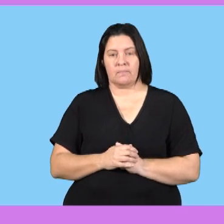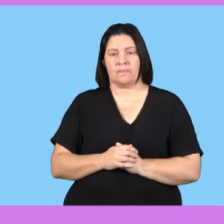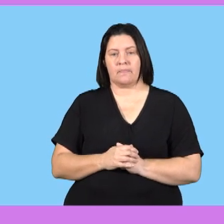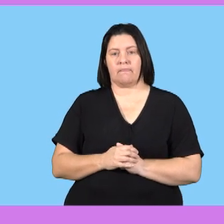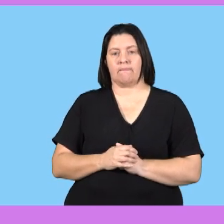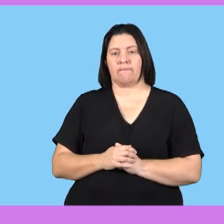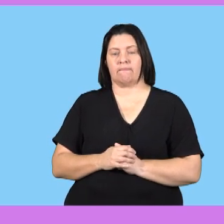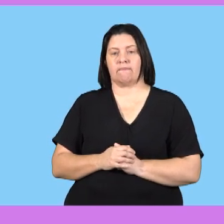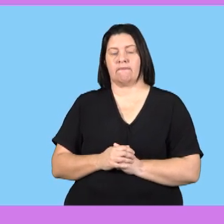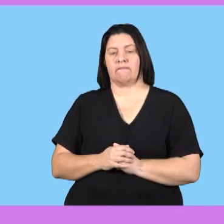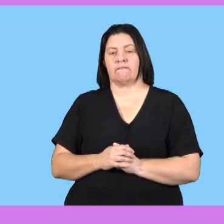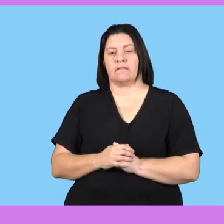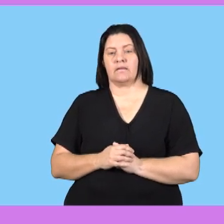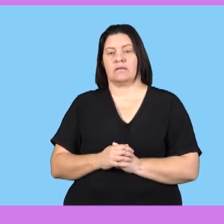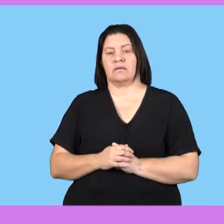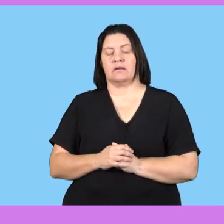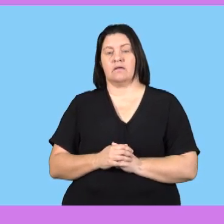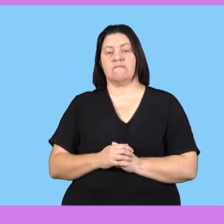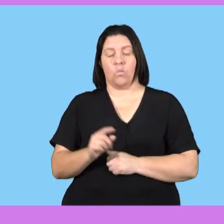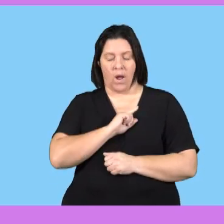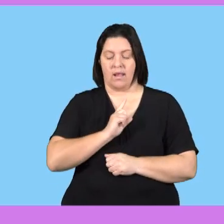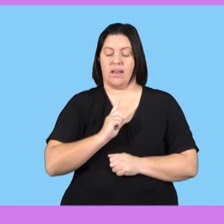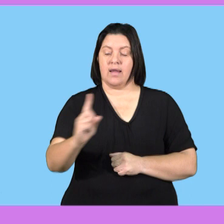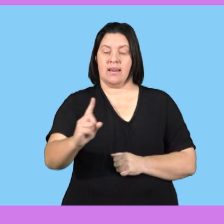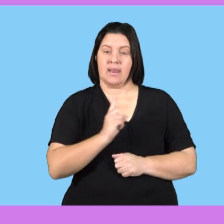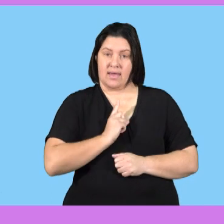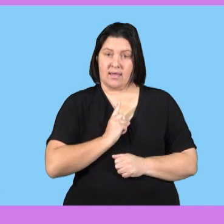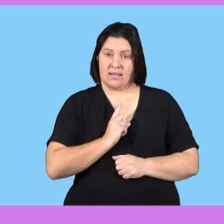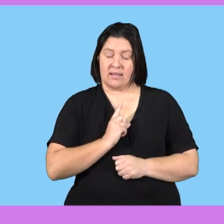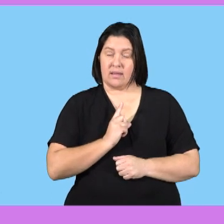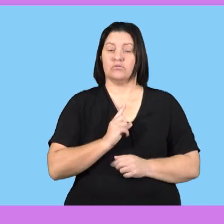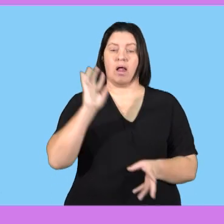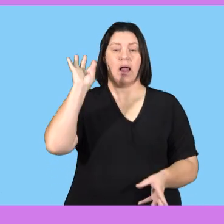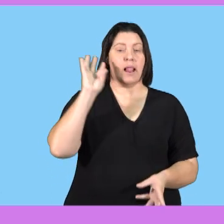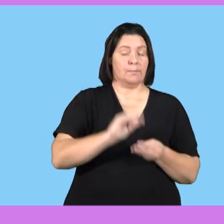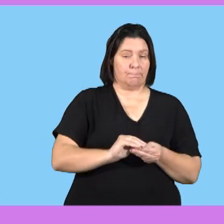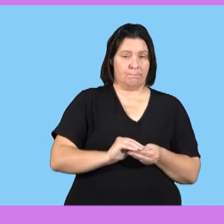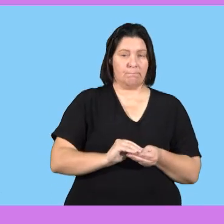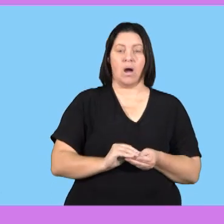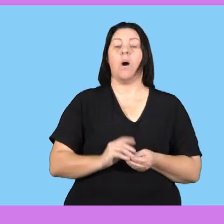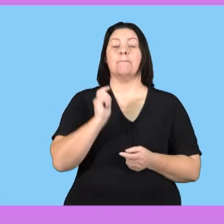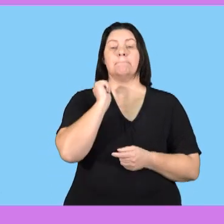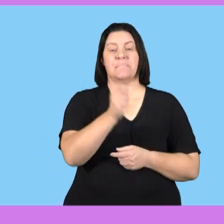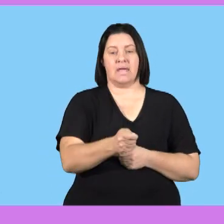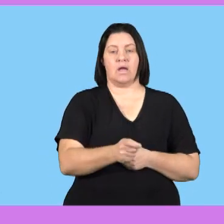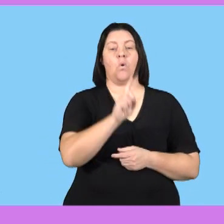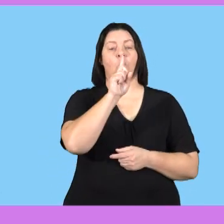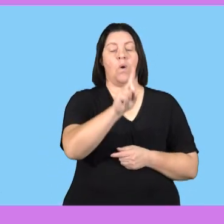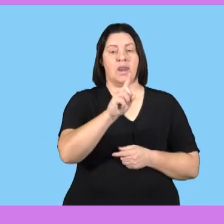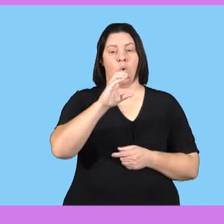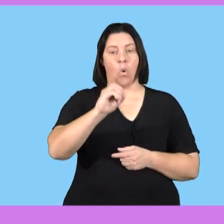and multiply that by 2 for the return. So all in all, this person will have to